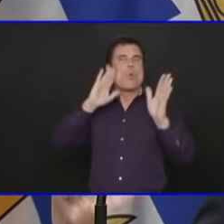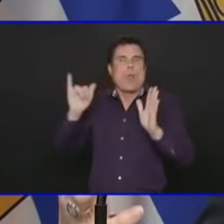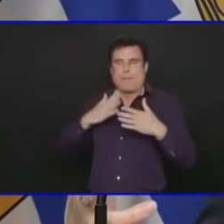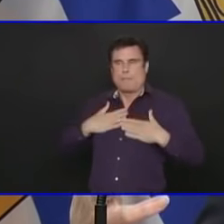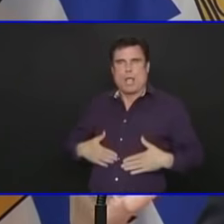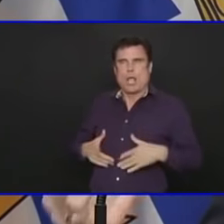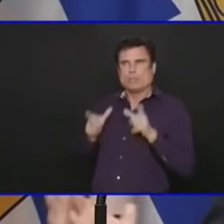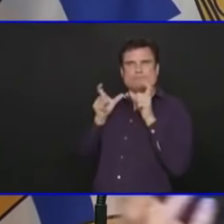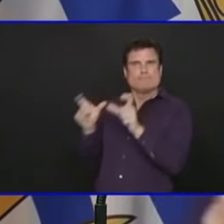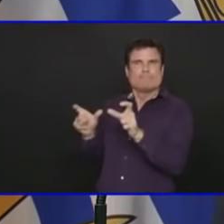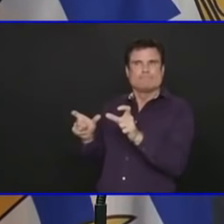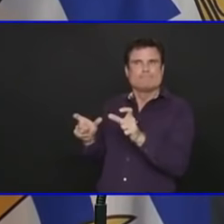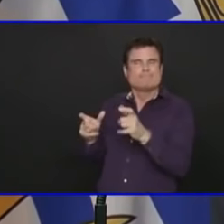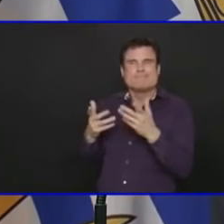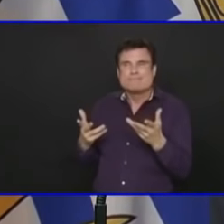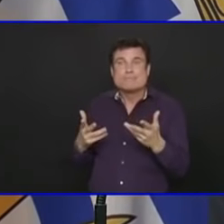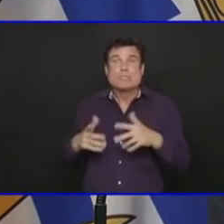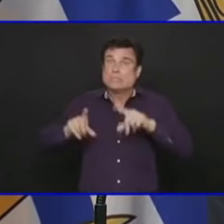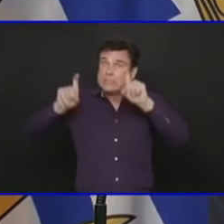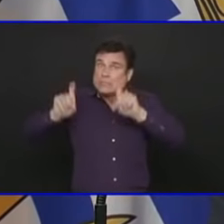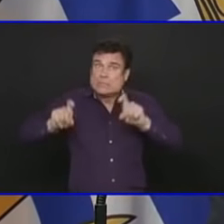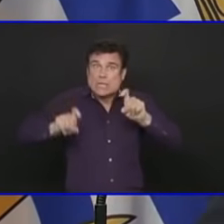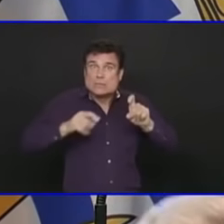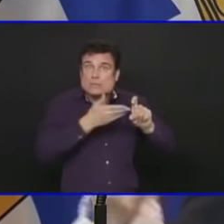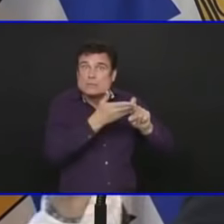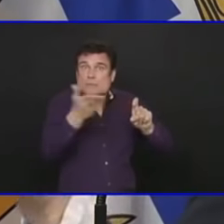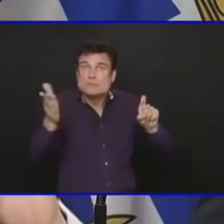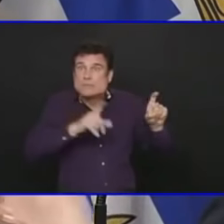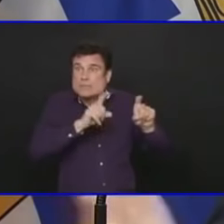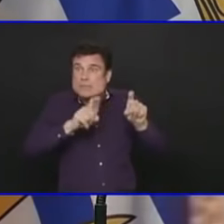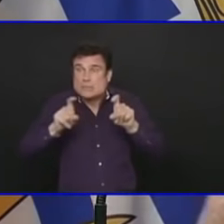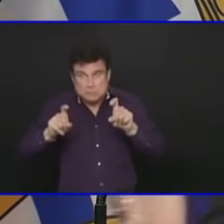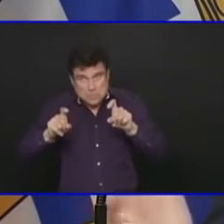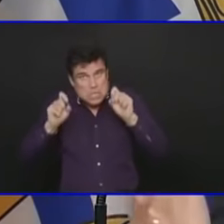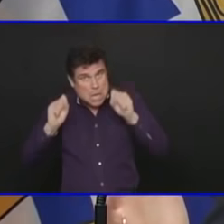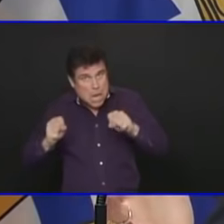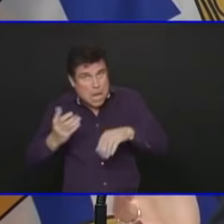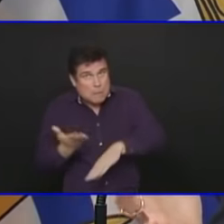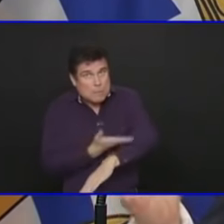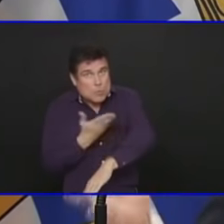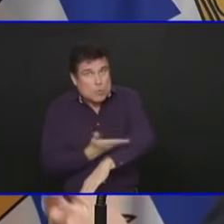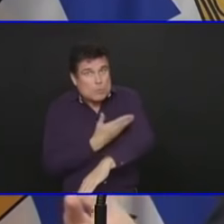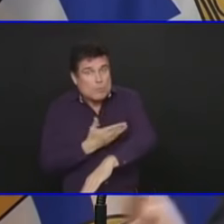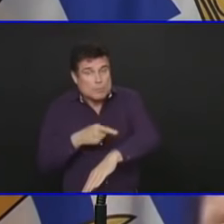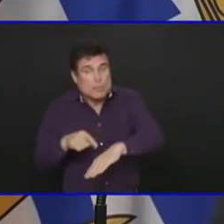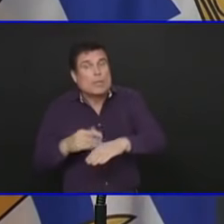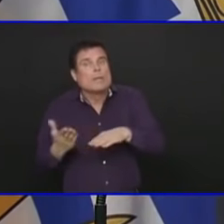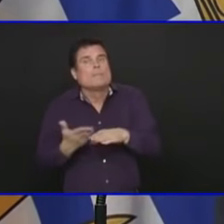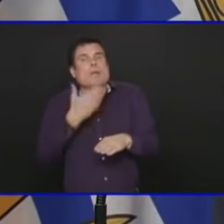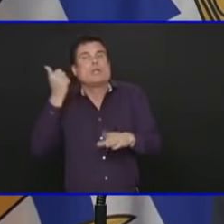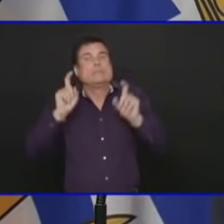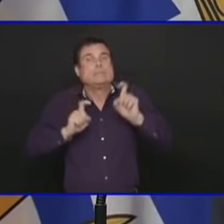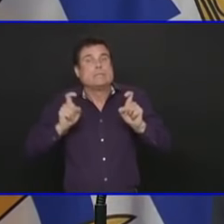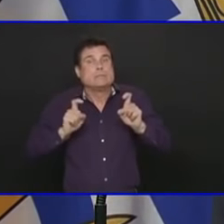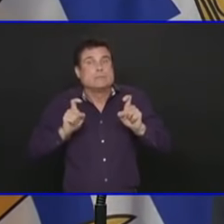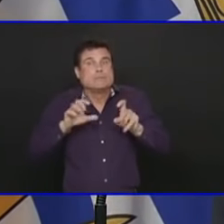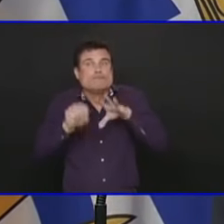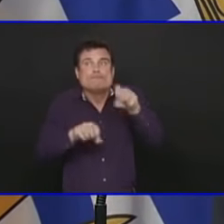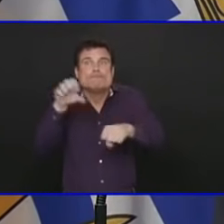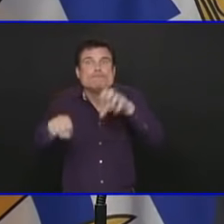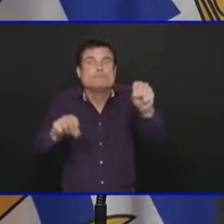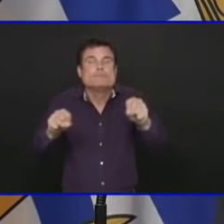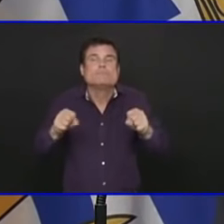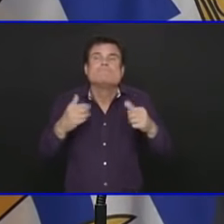natural upsurge in infections because of the respiratory season. So we really are in